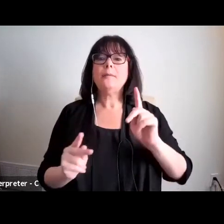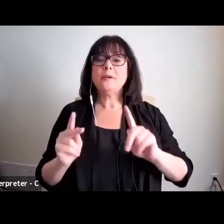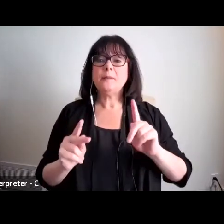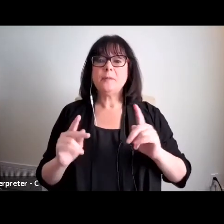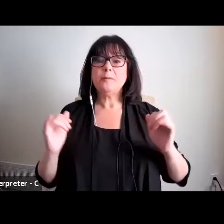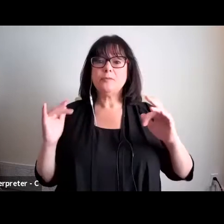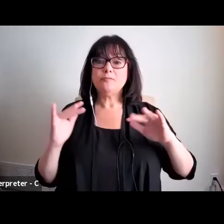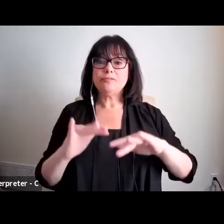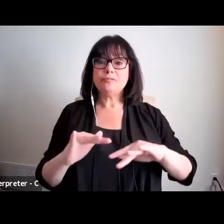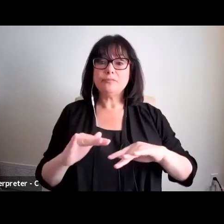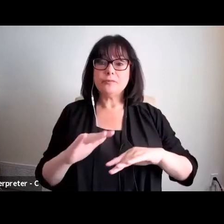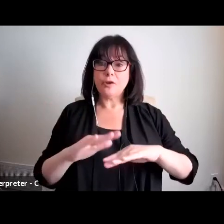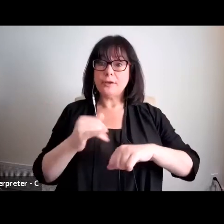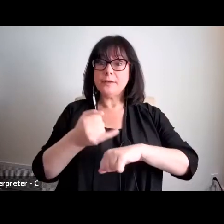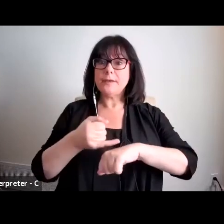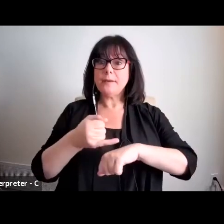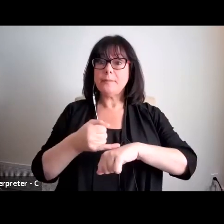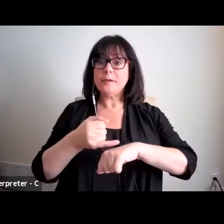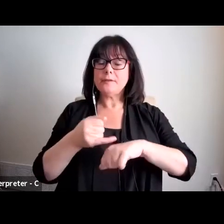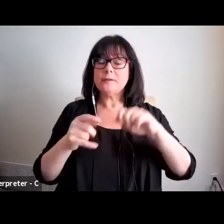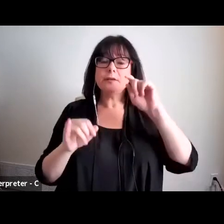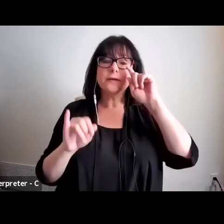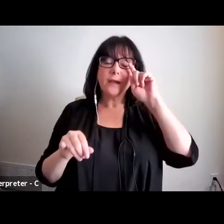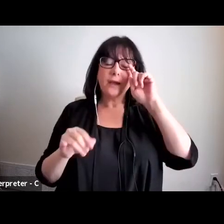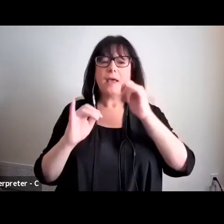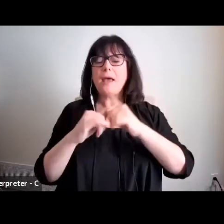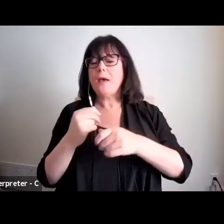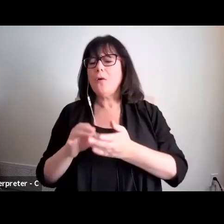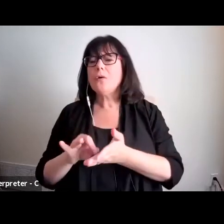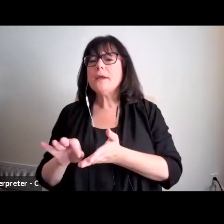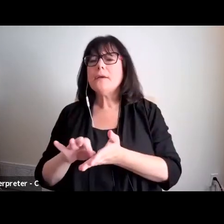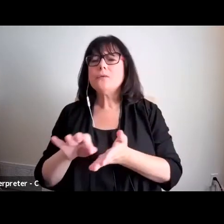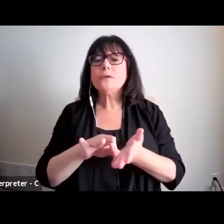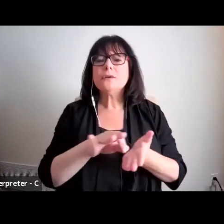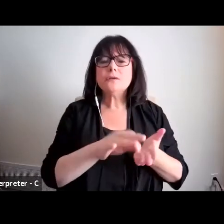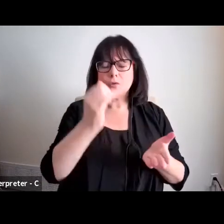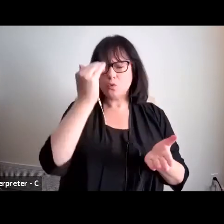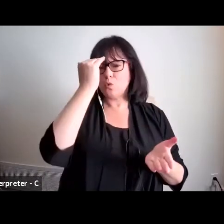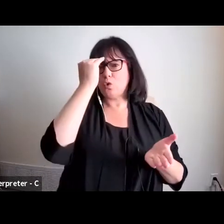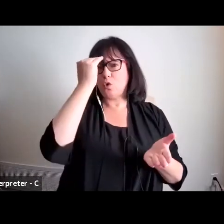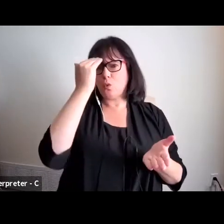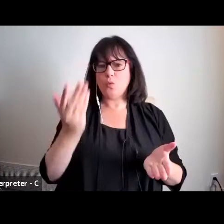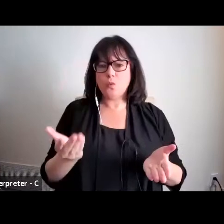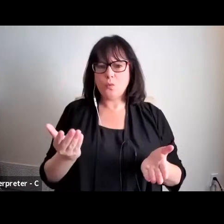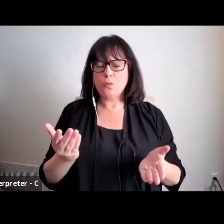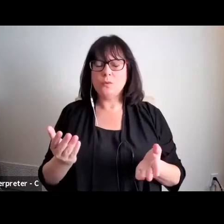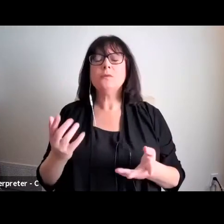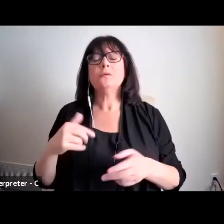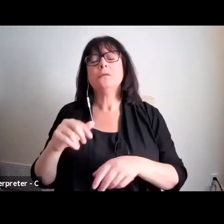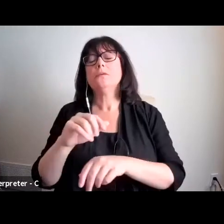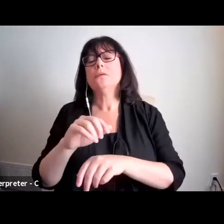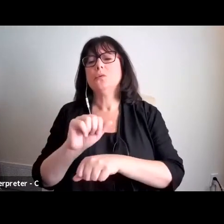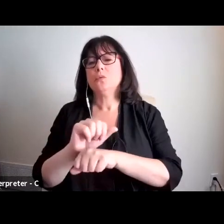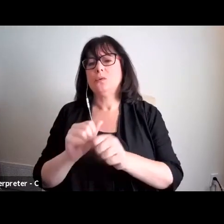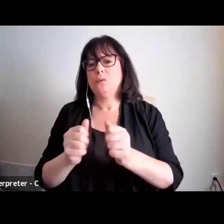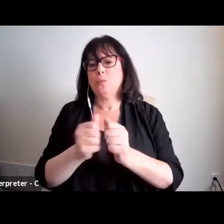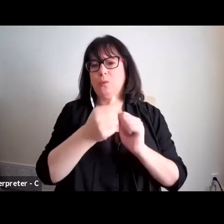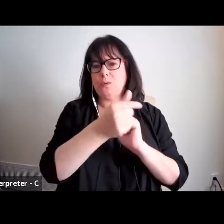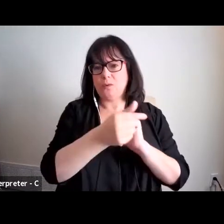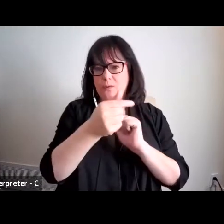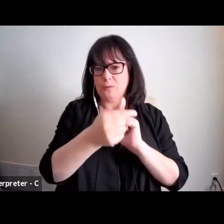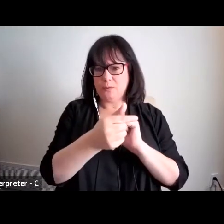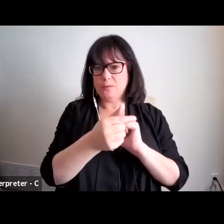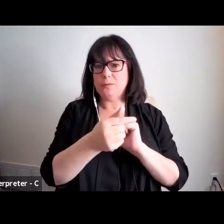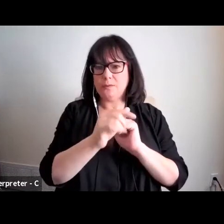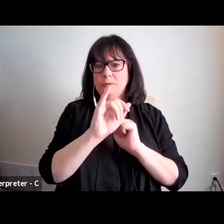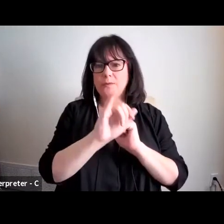time. We are continuing to work closely with government on the interpretation of the public health guidelines for